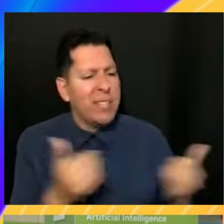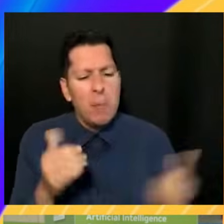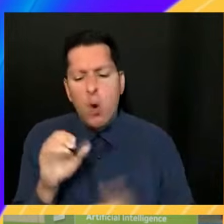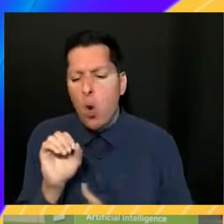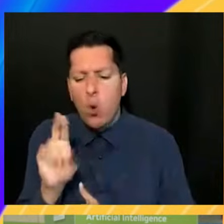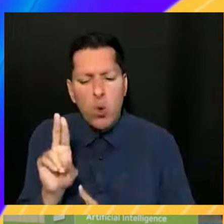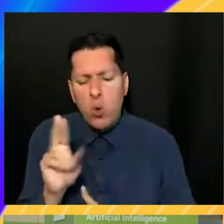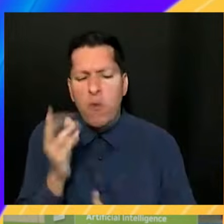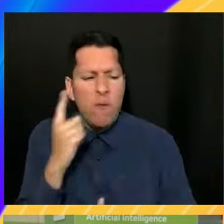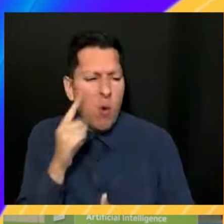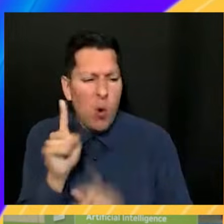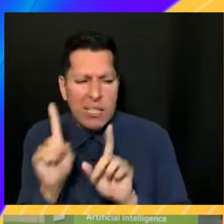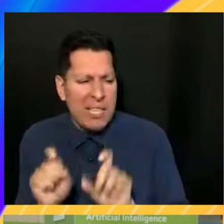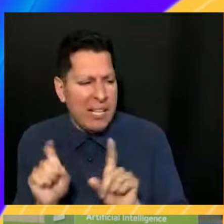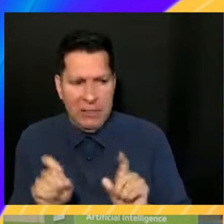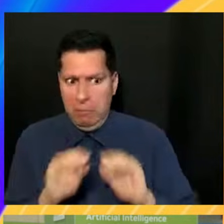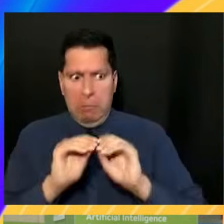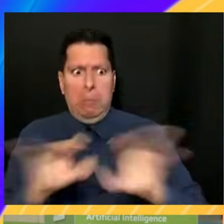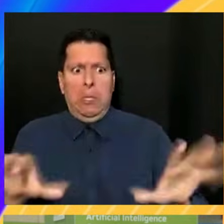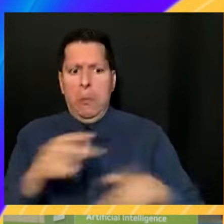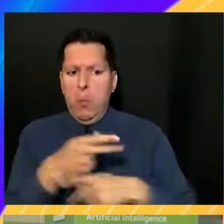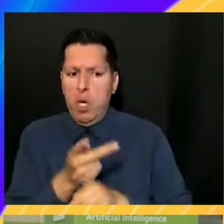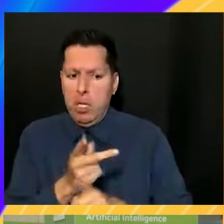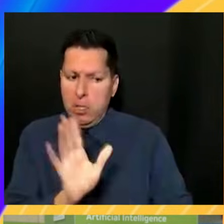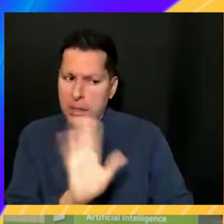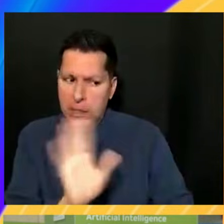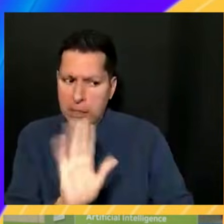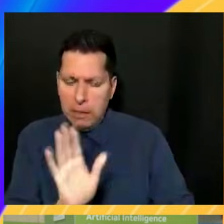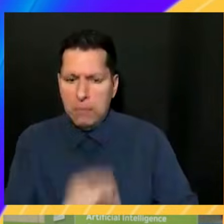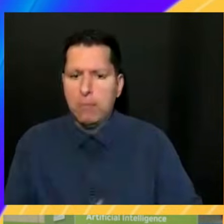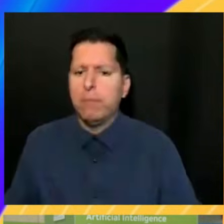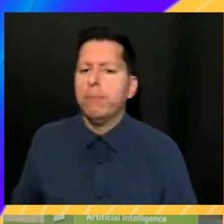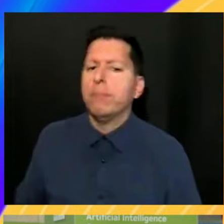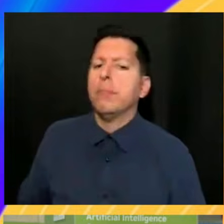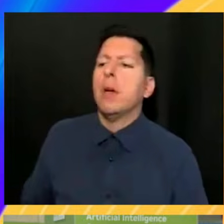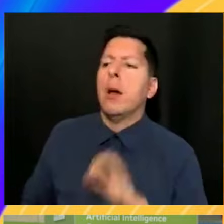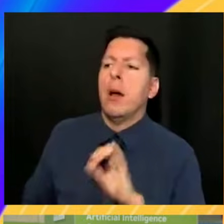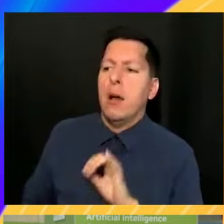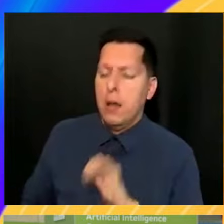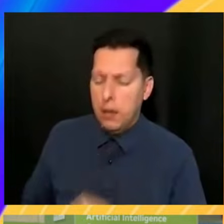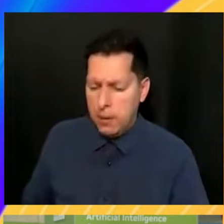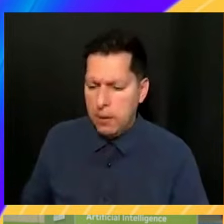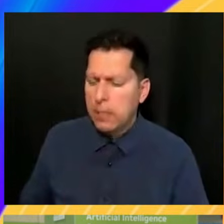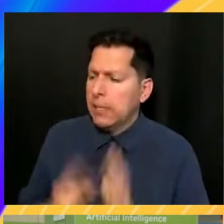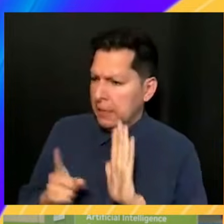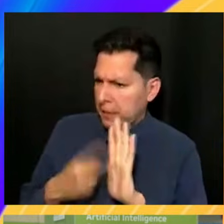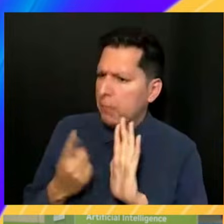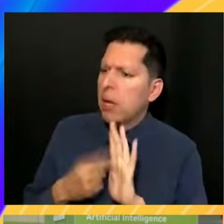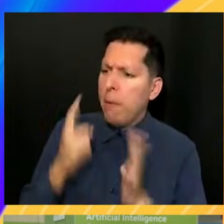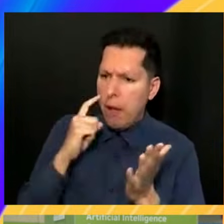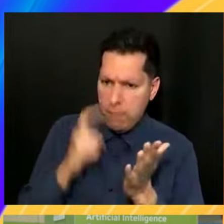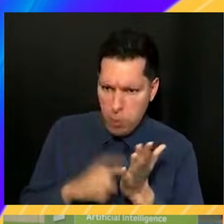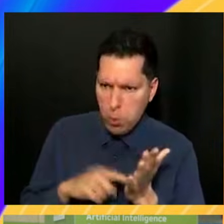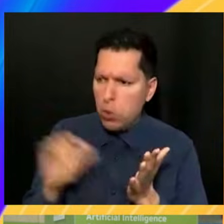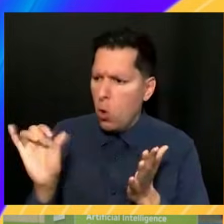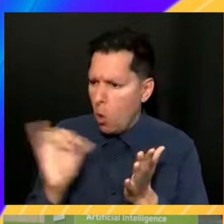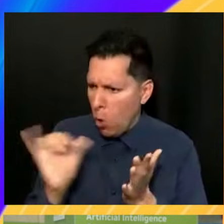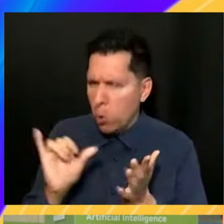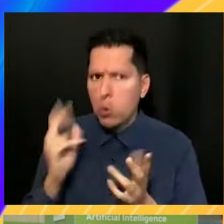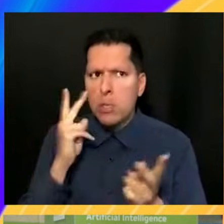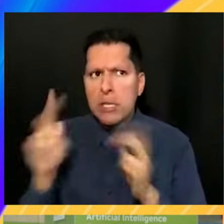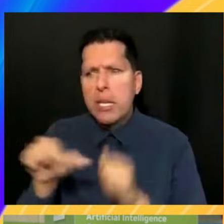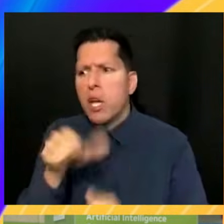You don't want to deploy it in production first. Yeah. And sometimes what I've seen is, I've also seen some other customers just build